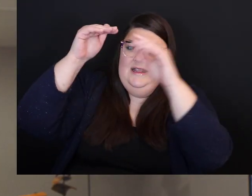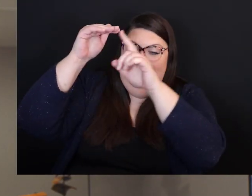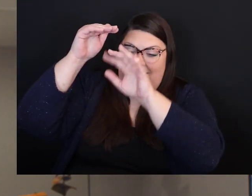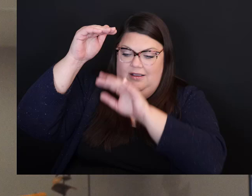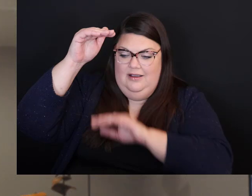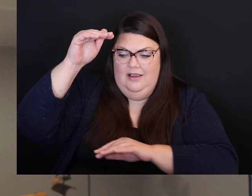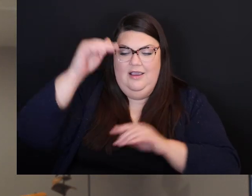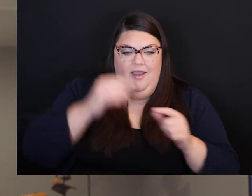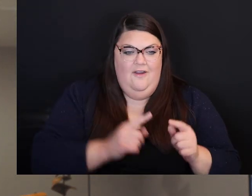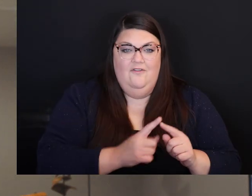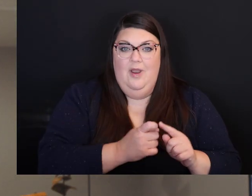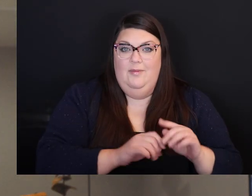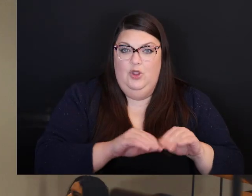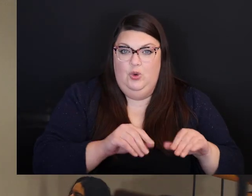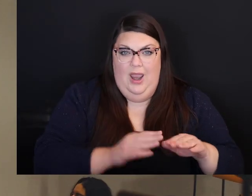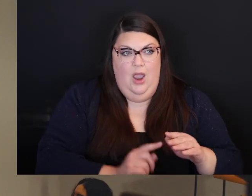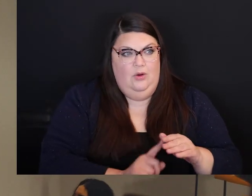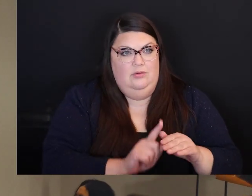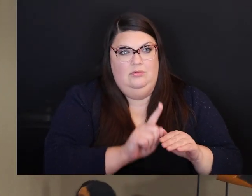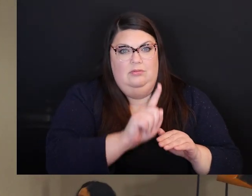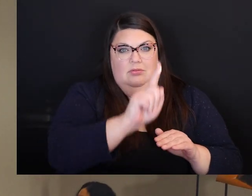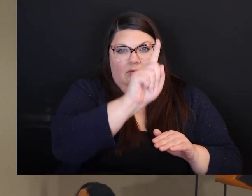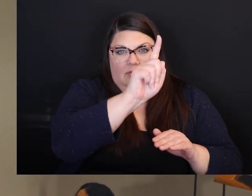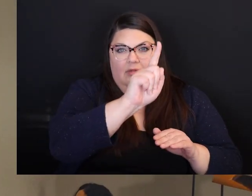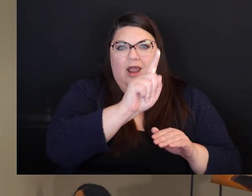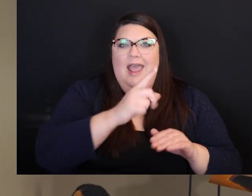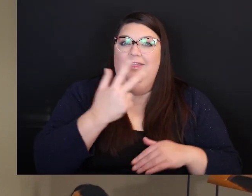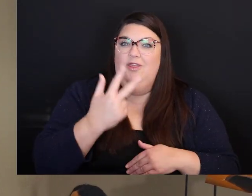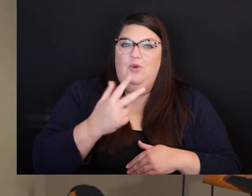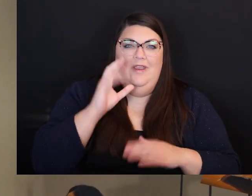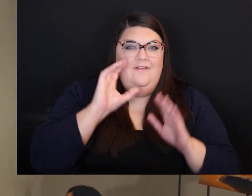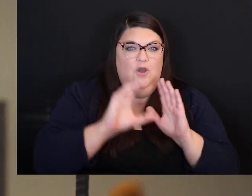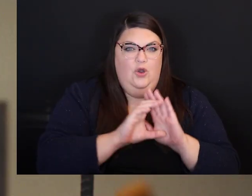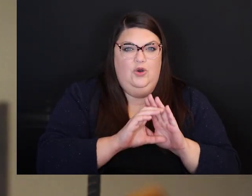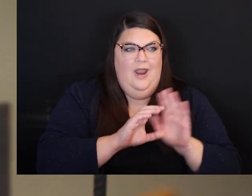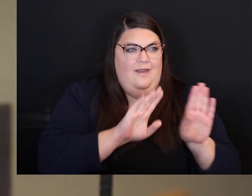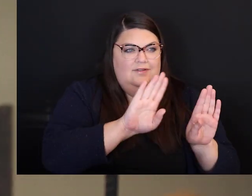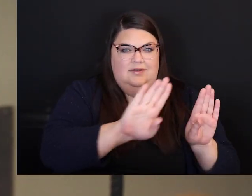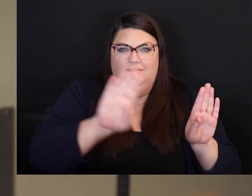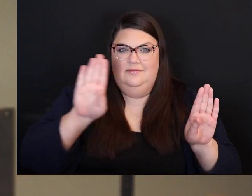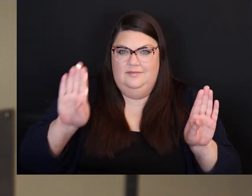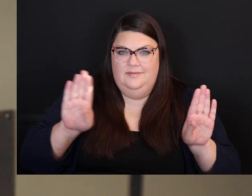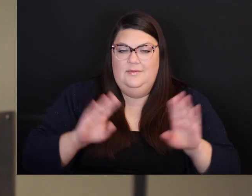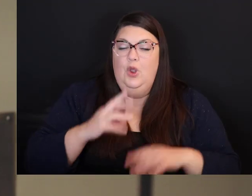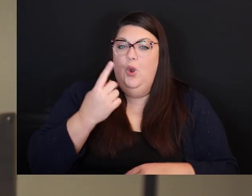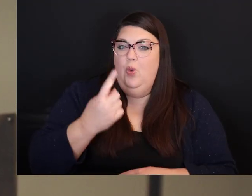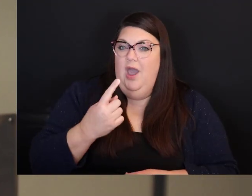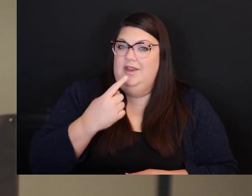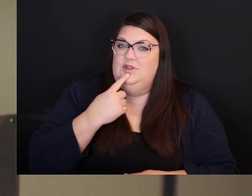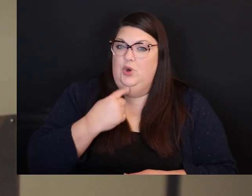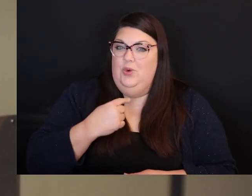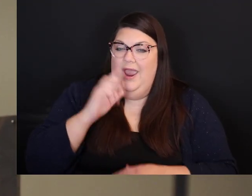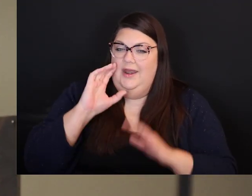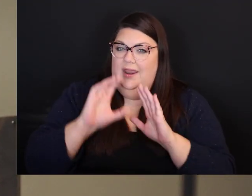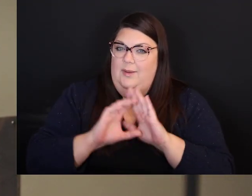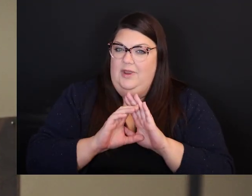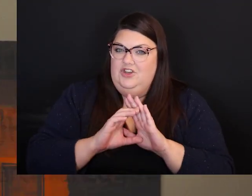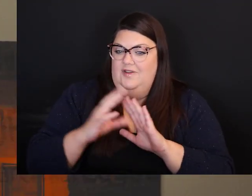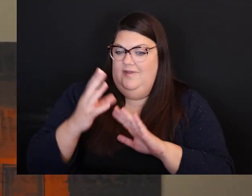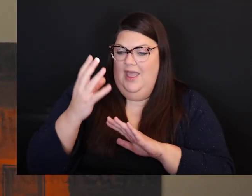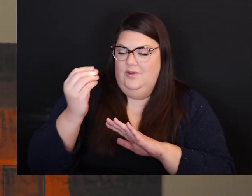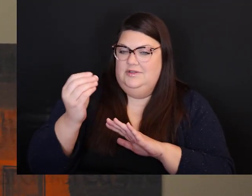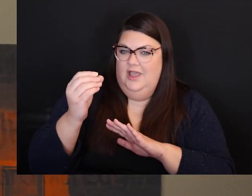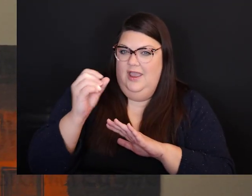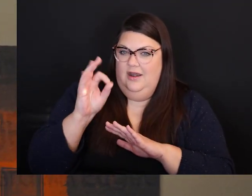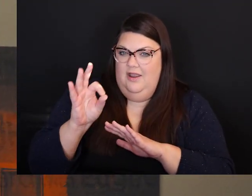ground, and 3 photographs really frame the sculptures. One is this red image of